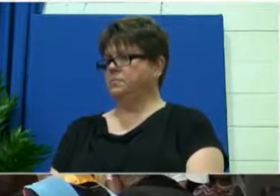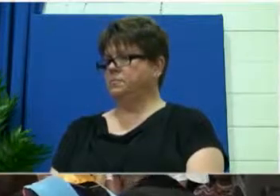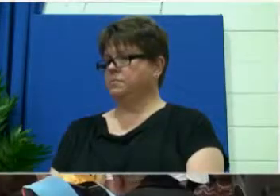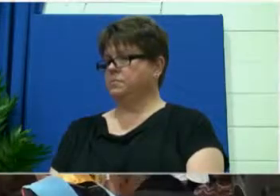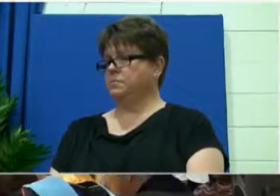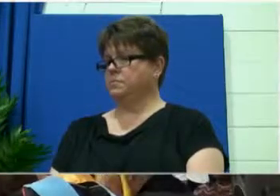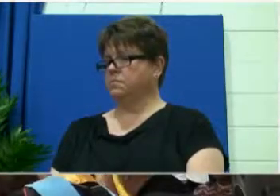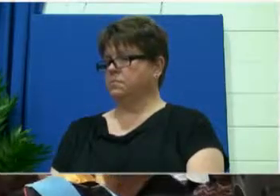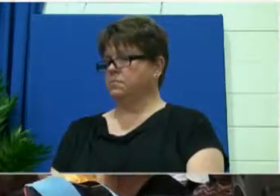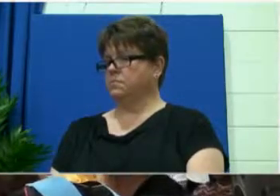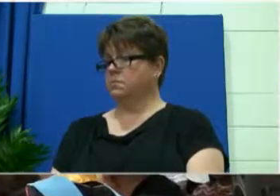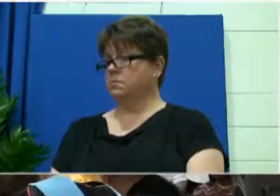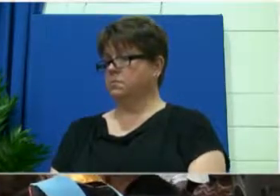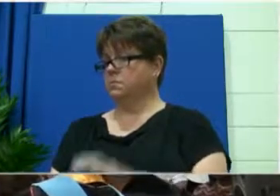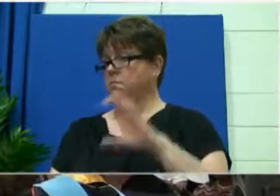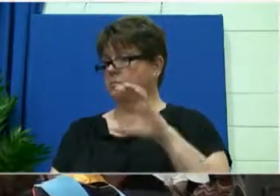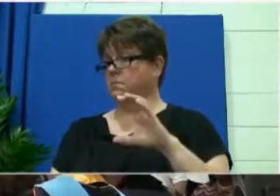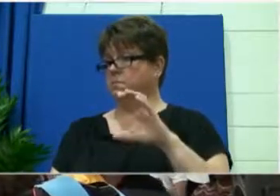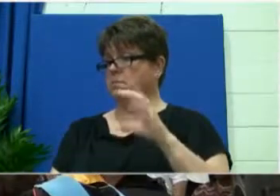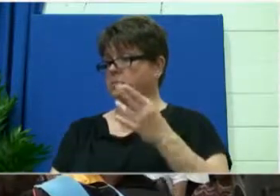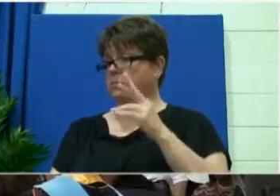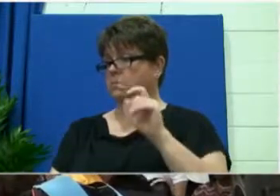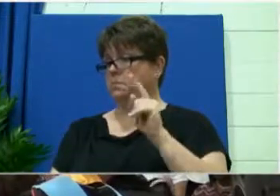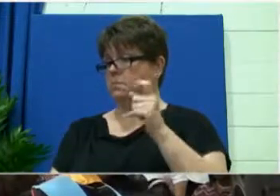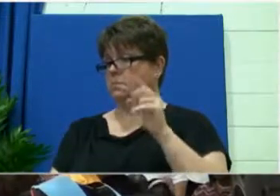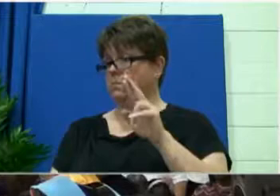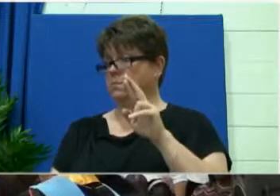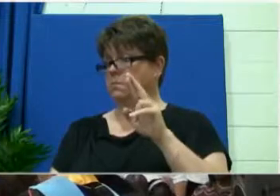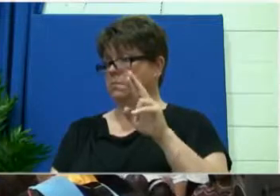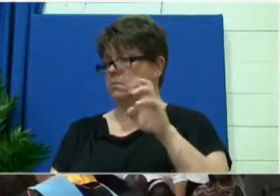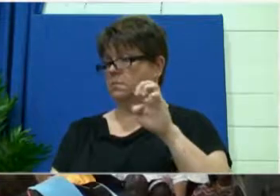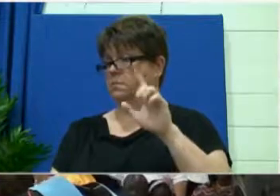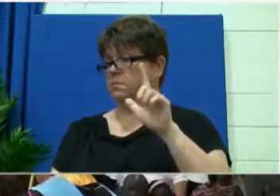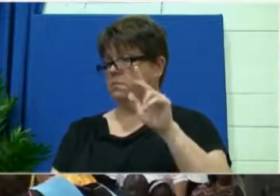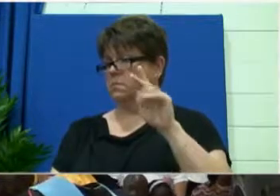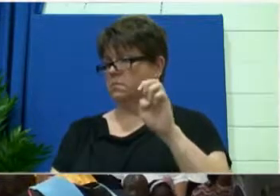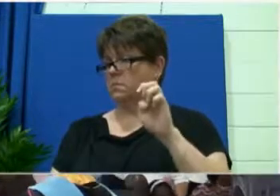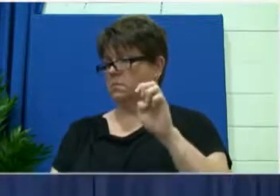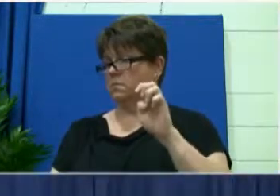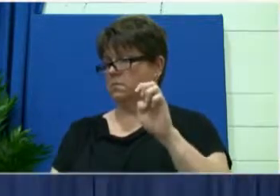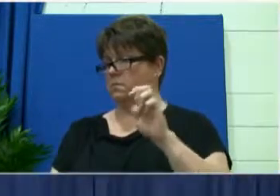Christopher Frederick Elke, General Studies, Associate.